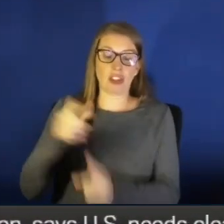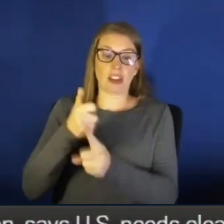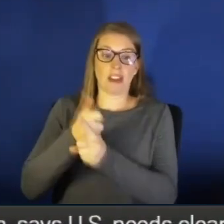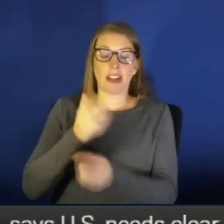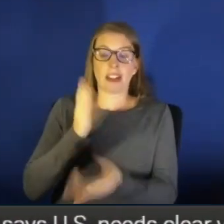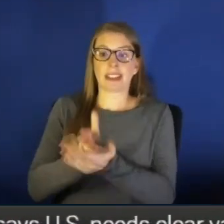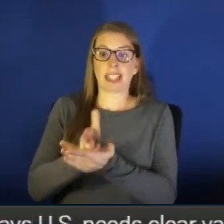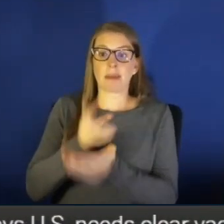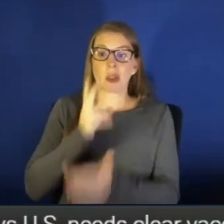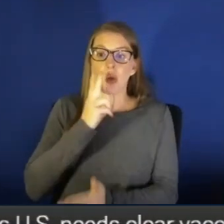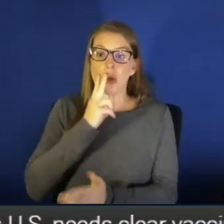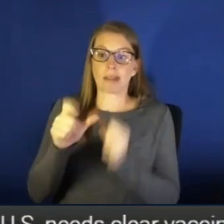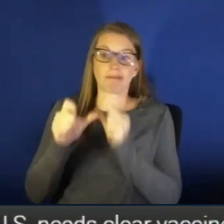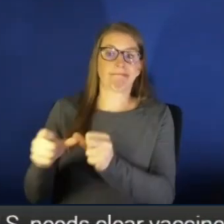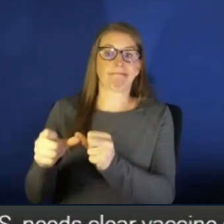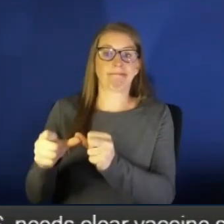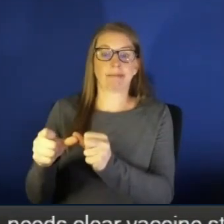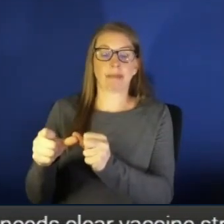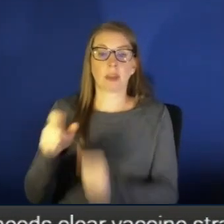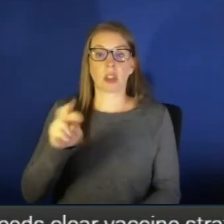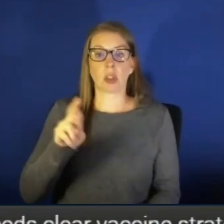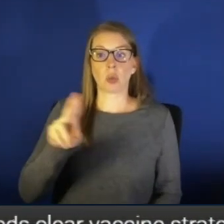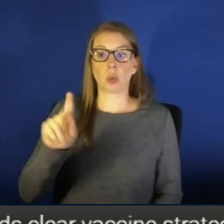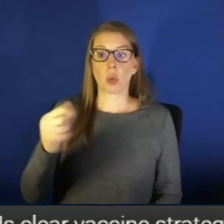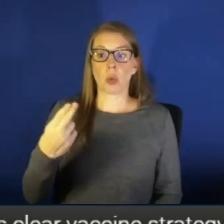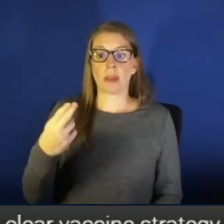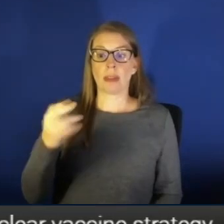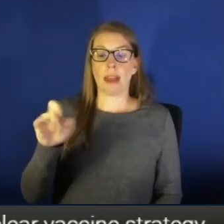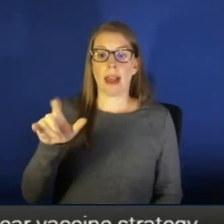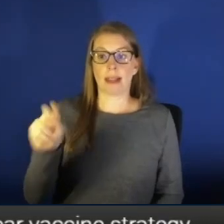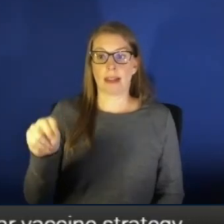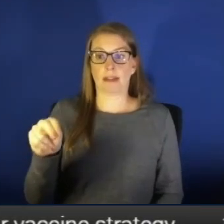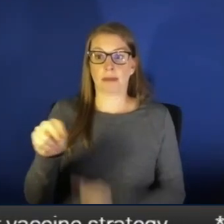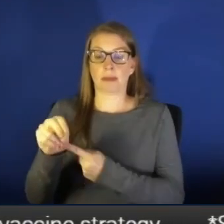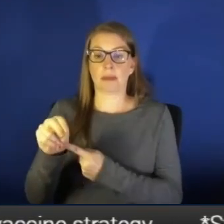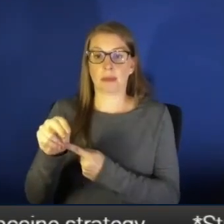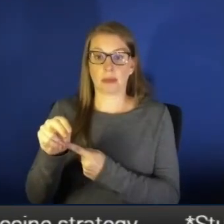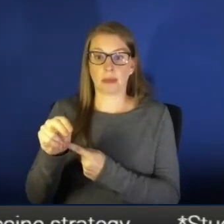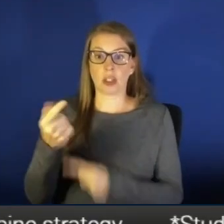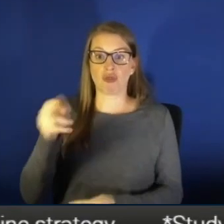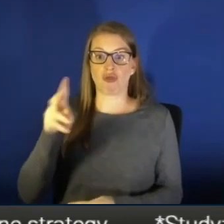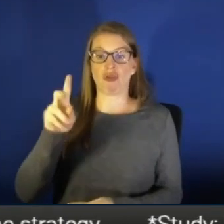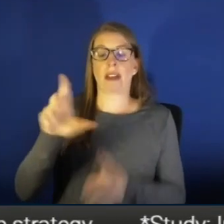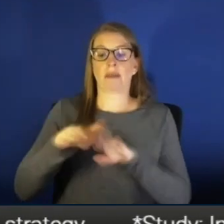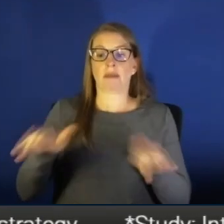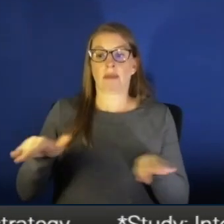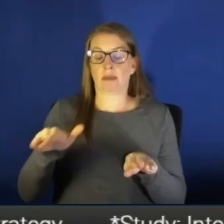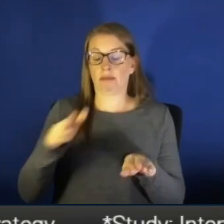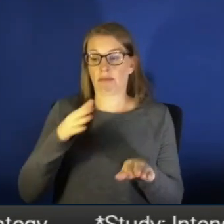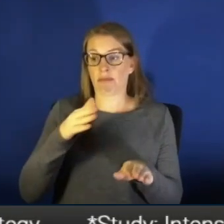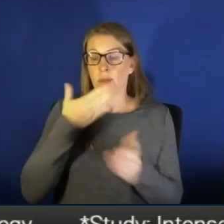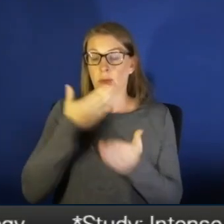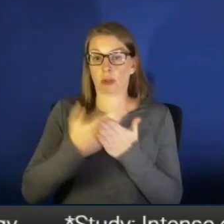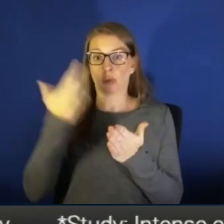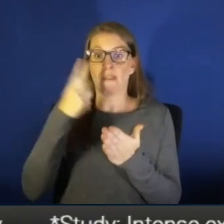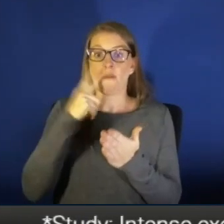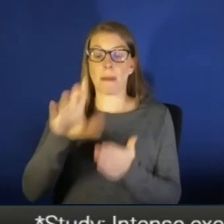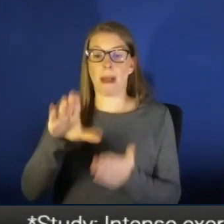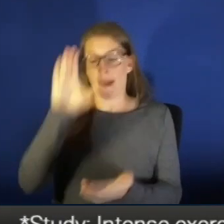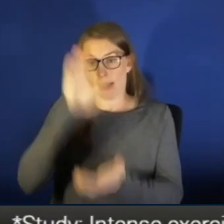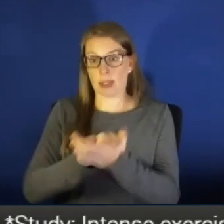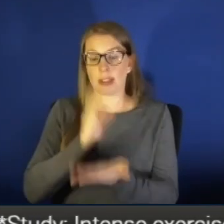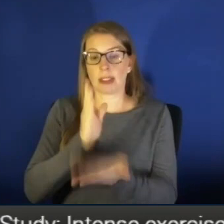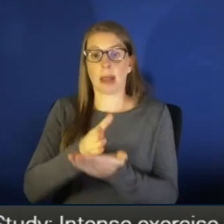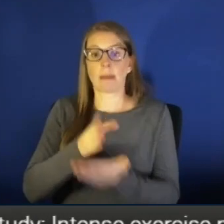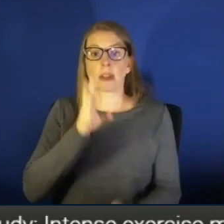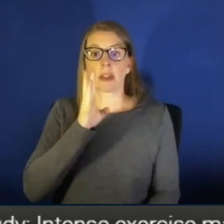it. Ruth Ellen says, grandchildren were a big factor for my husband to stop smoking 5 years ago. They didn't ask him. He just knew that